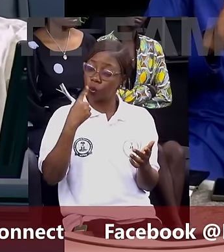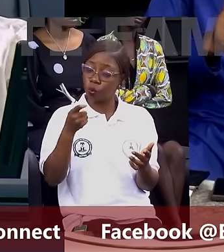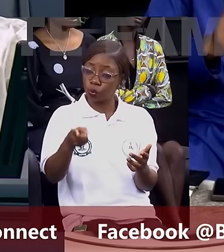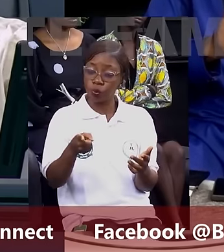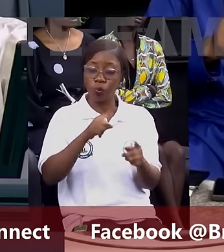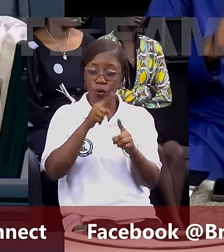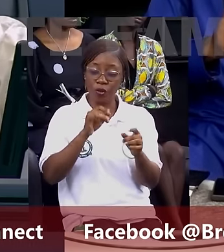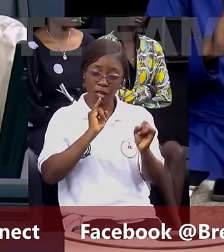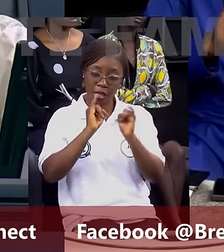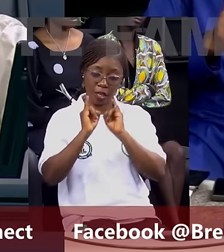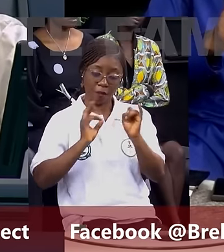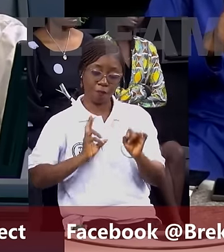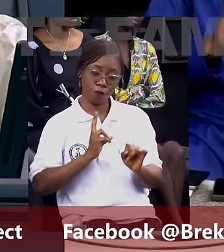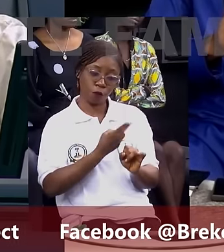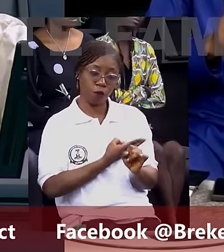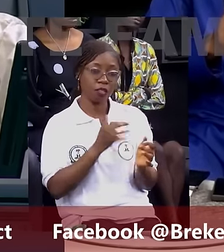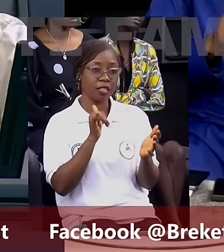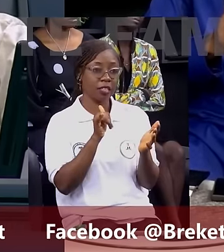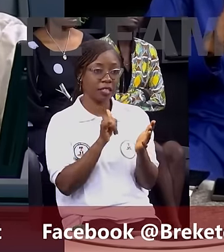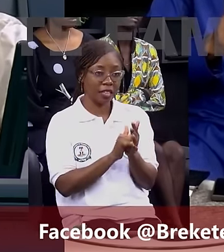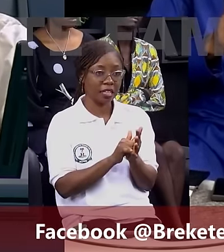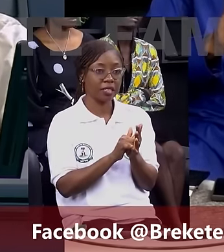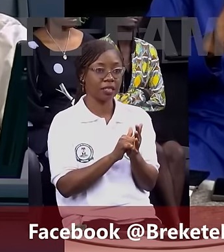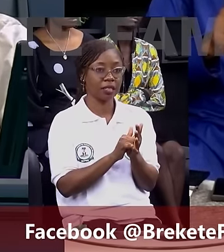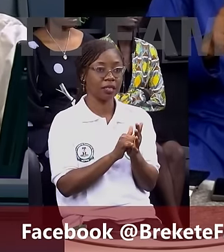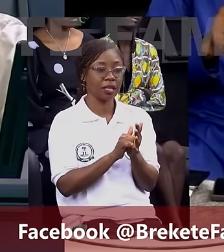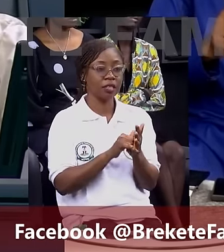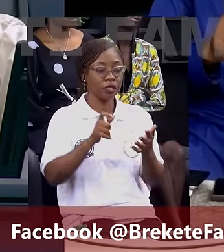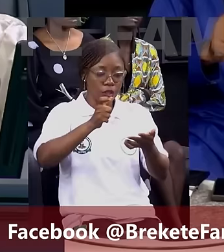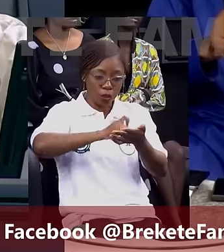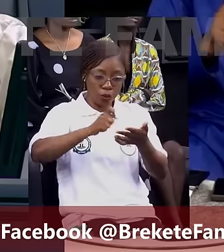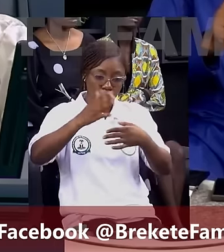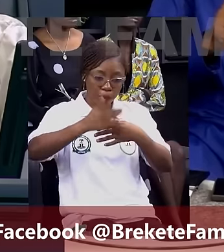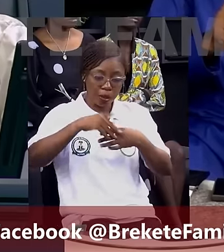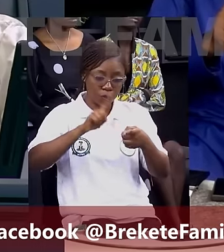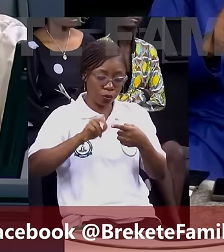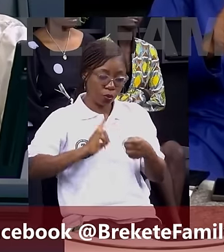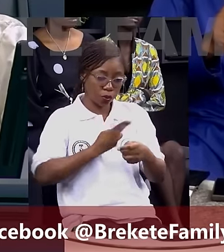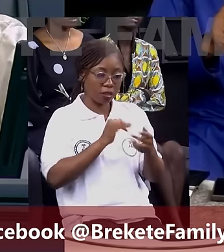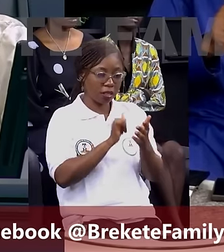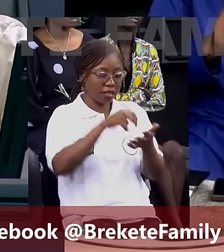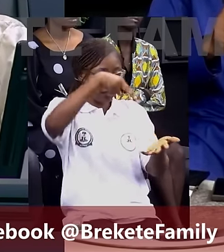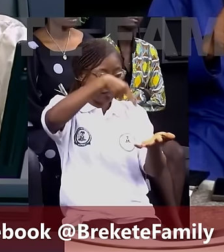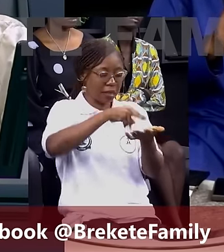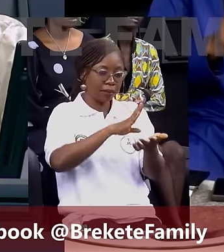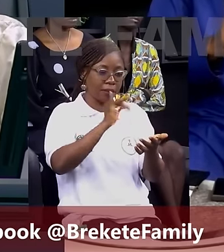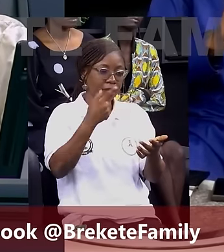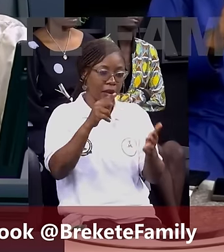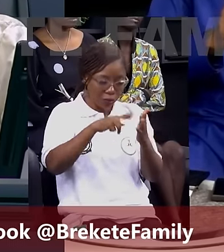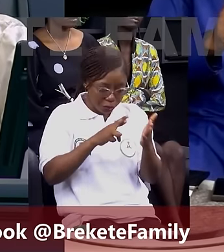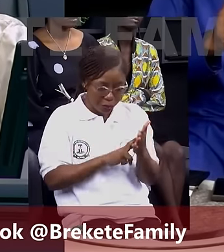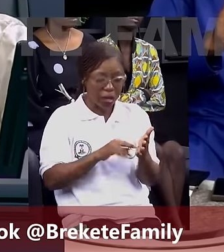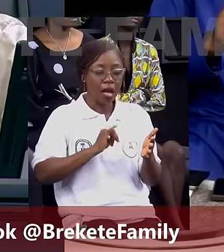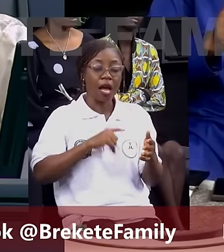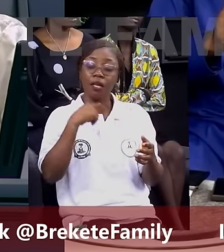when you interviewed us that this is defamatory, yes, they wrote back to us that they stand by their report. That's why I told my lawyer to